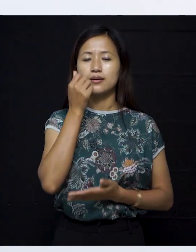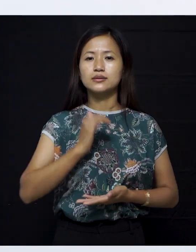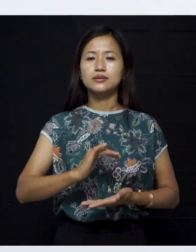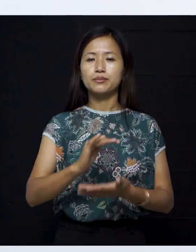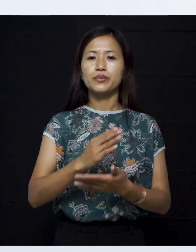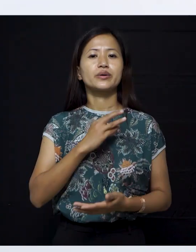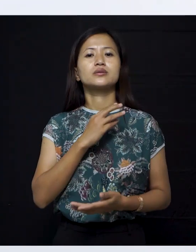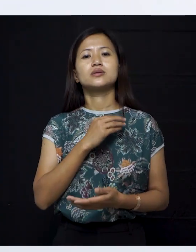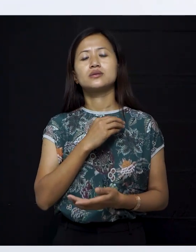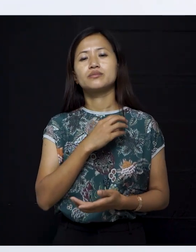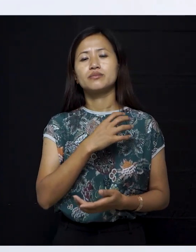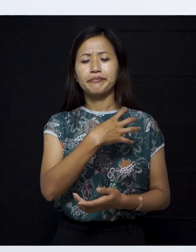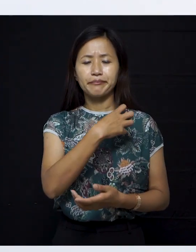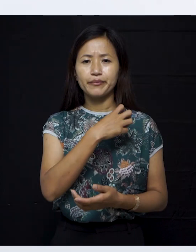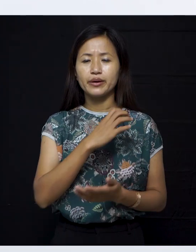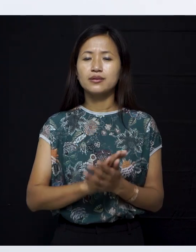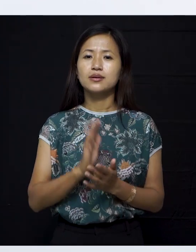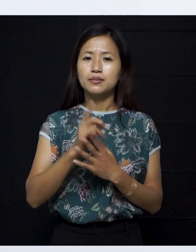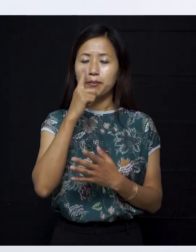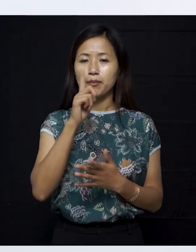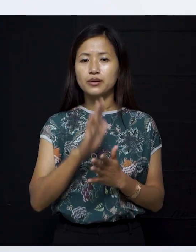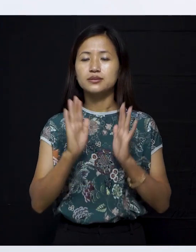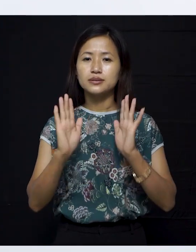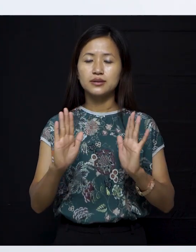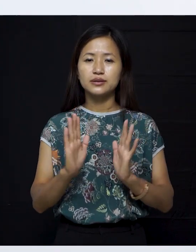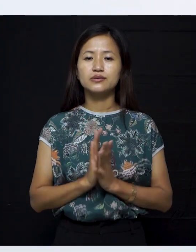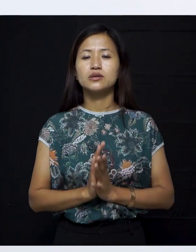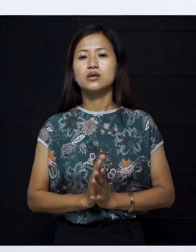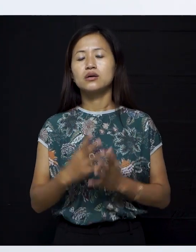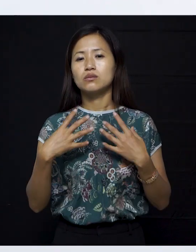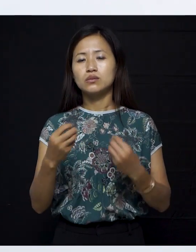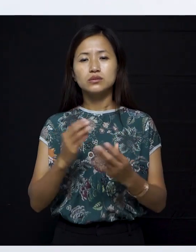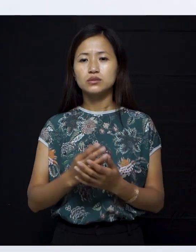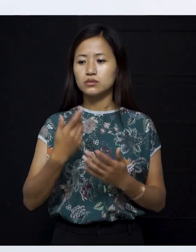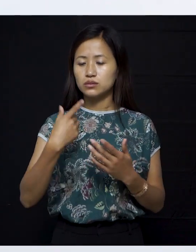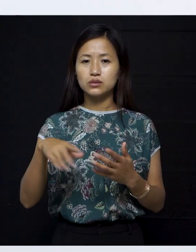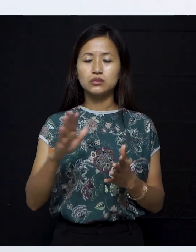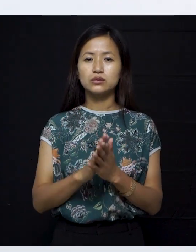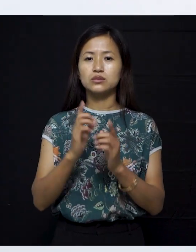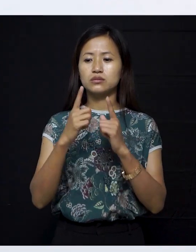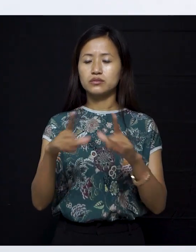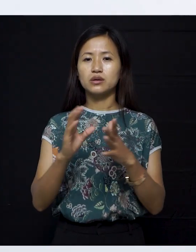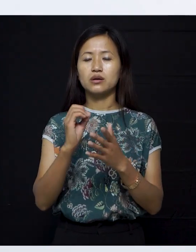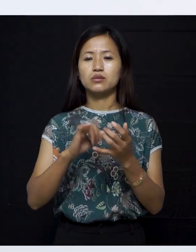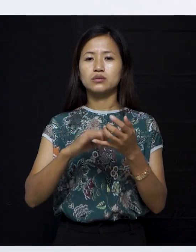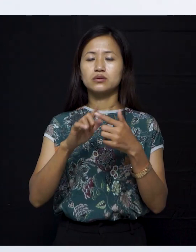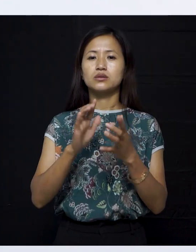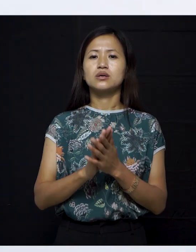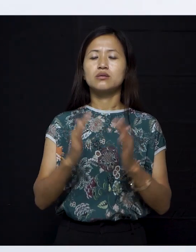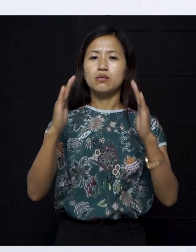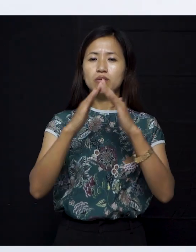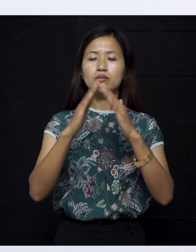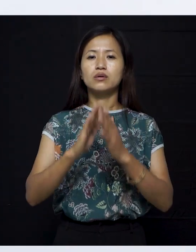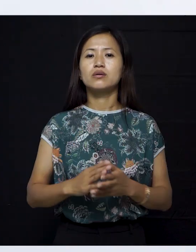the pain that Moria has because she did not want to lose the last son living in her home, right? She did